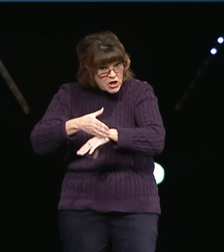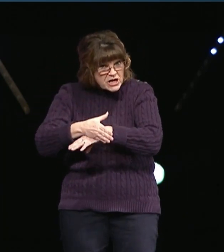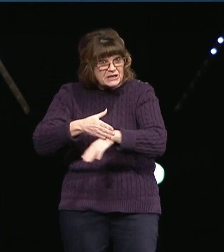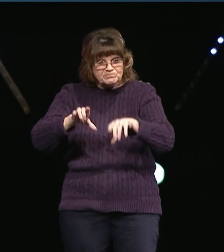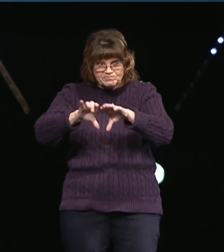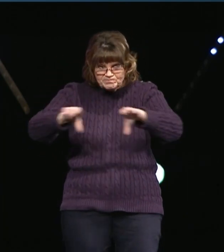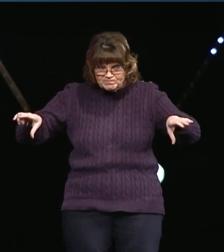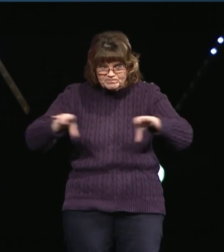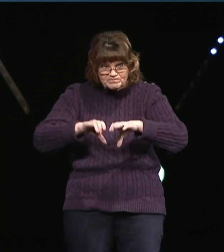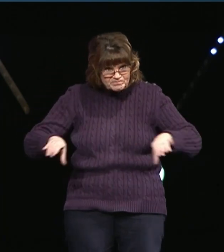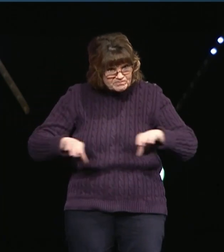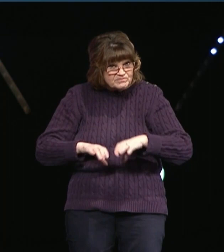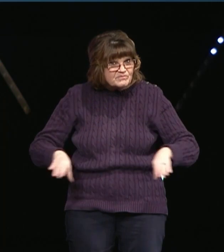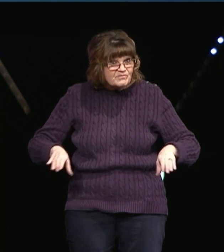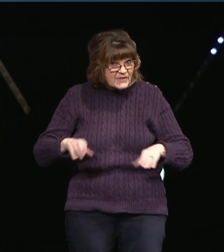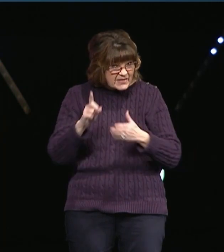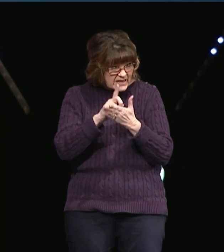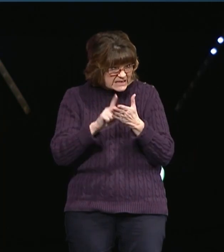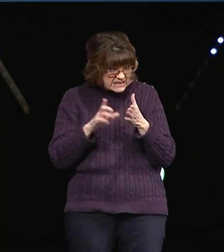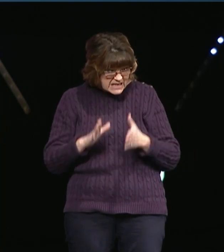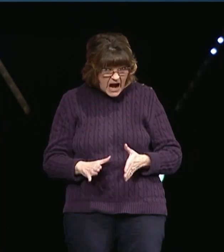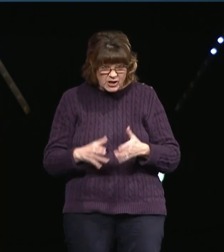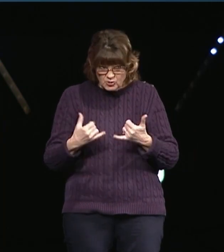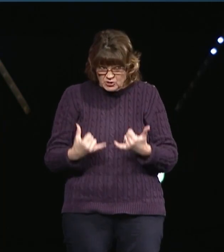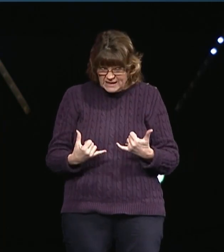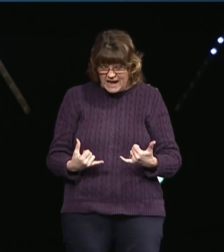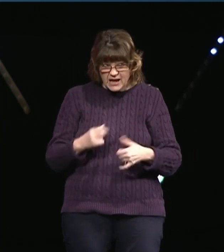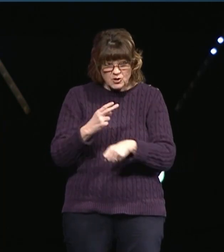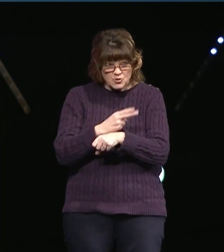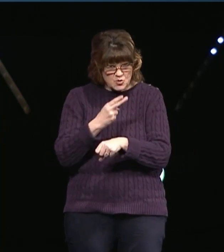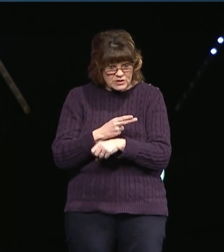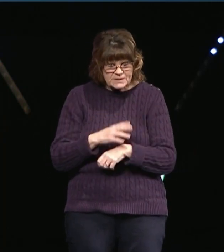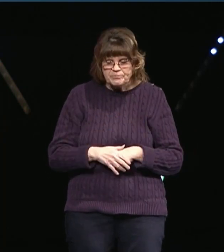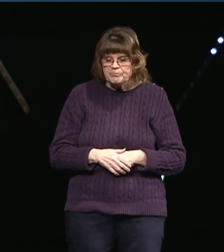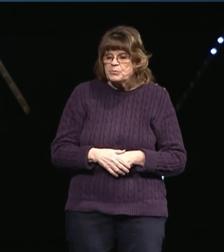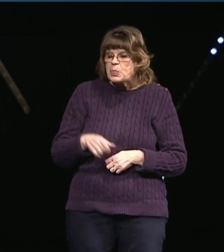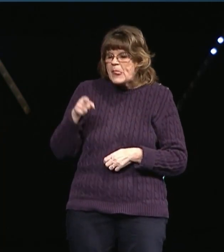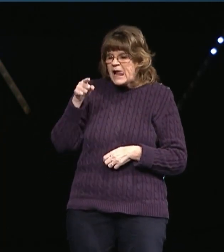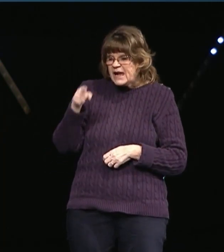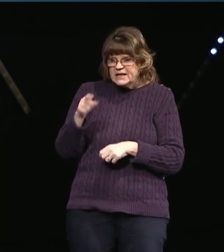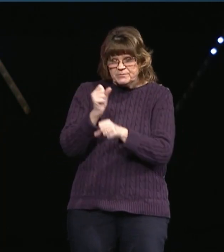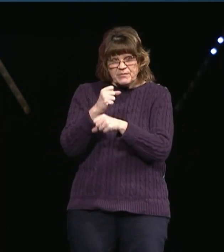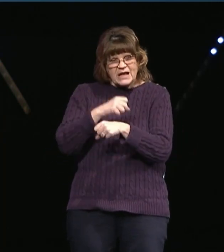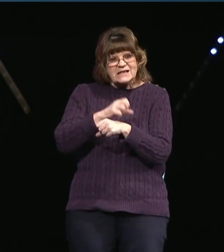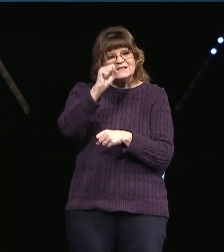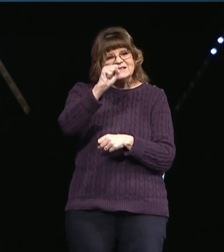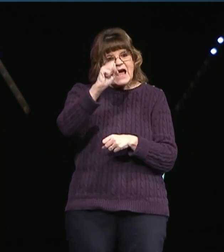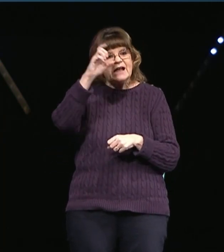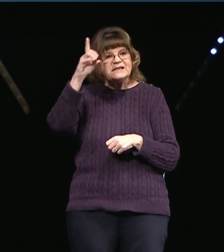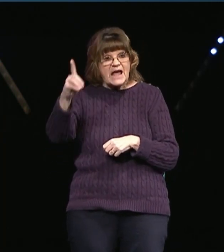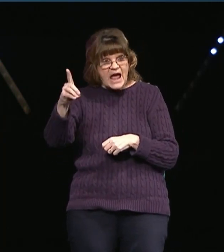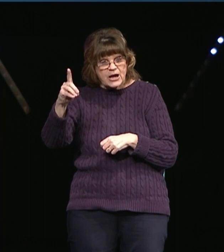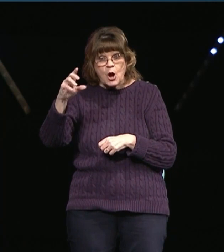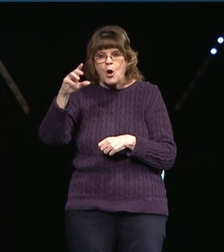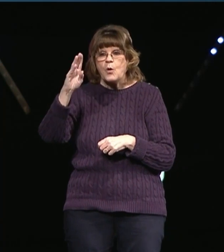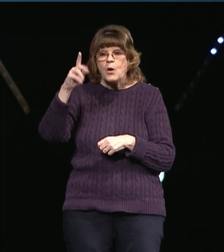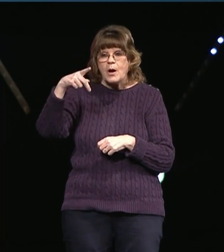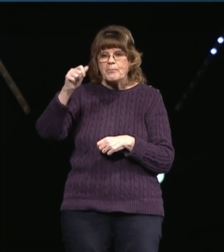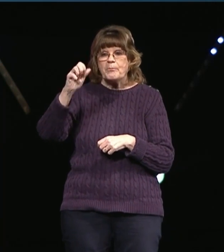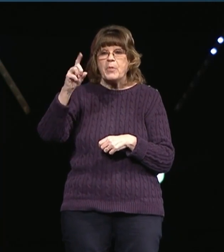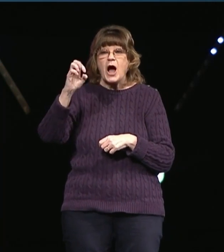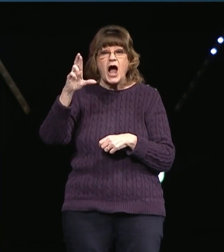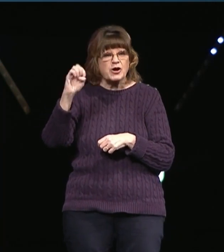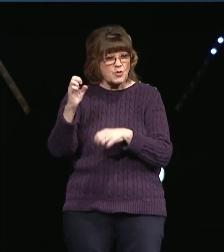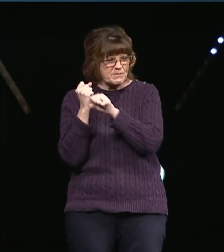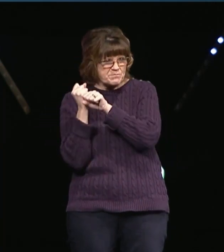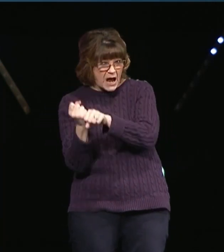interior designers. The full body costumes he fashioned of the San Diego Padres chicken mascot, which we watched,